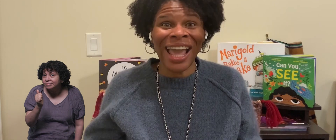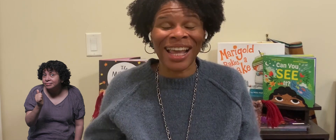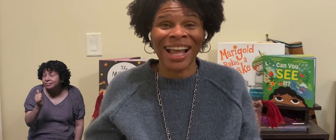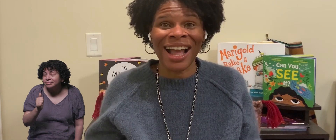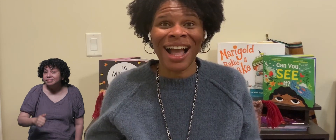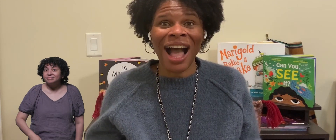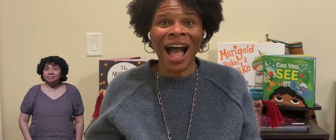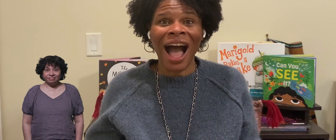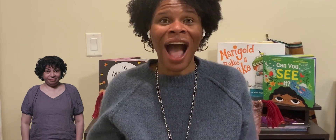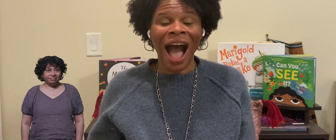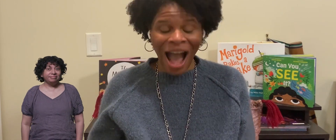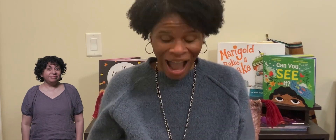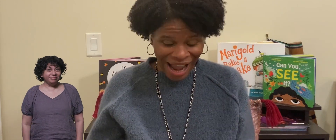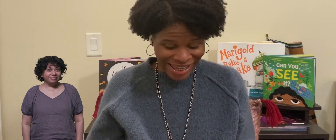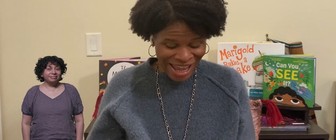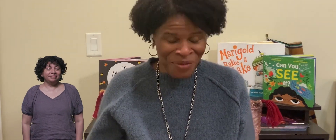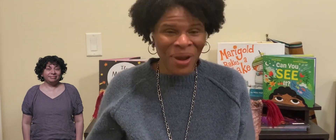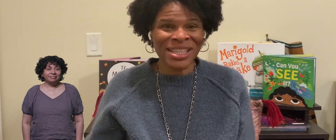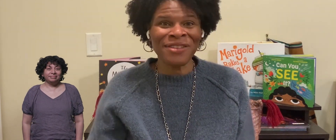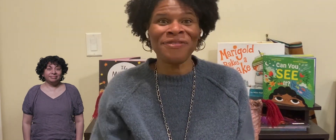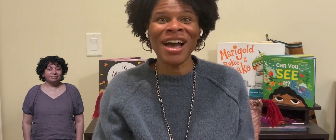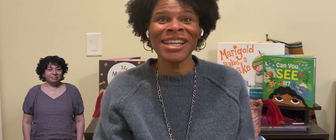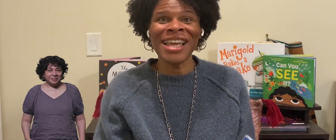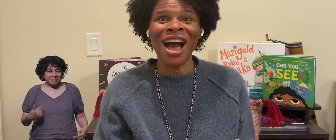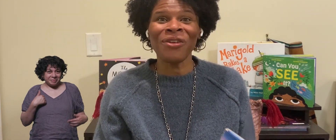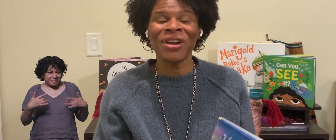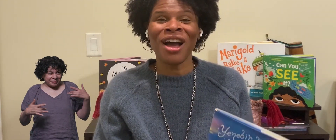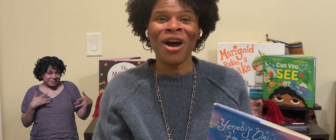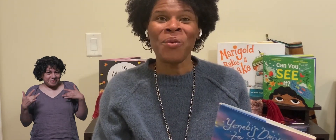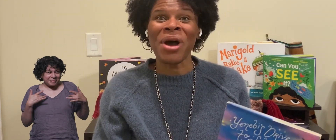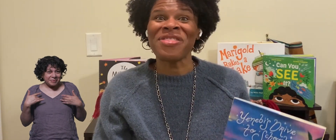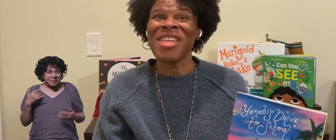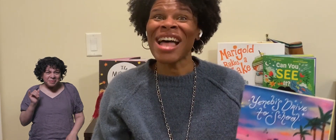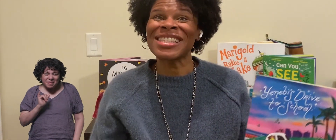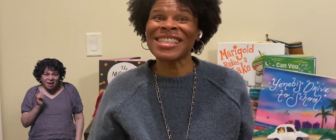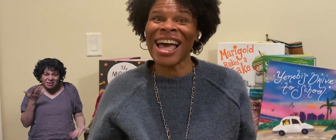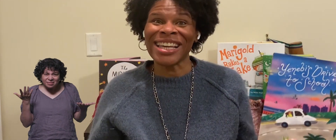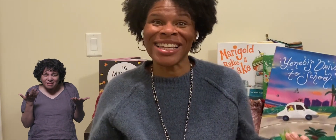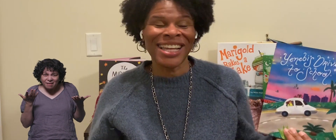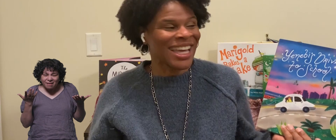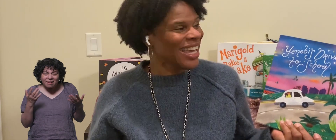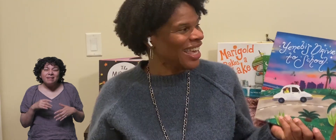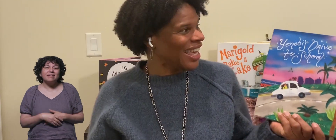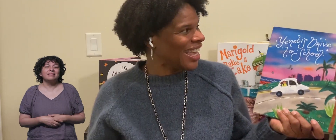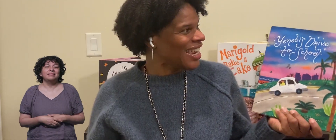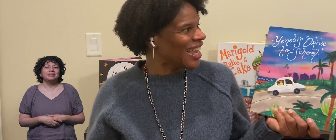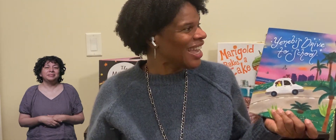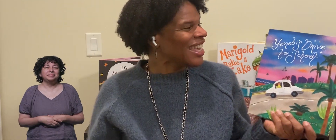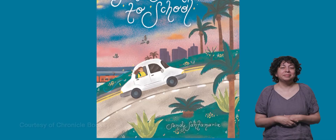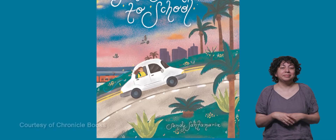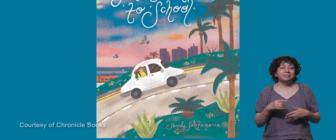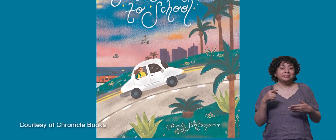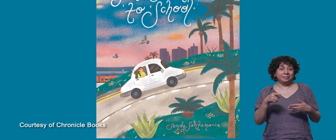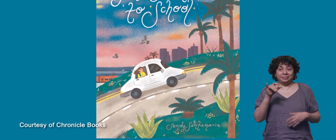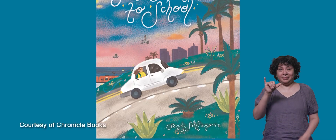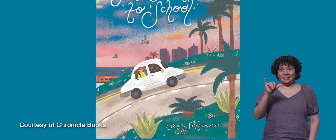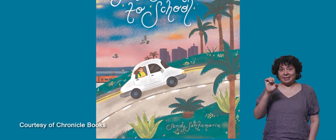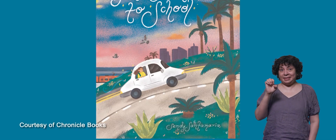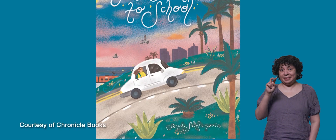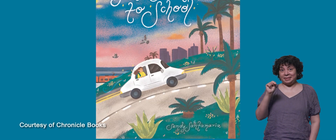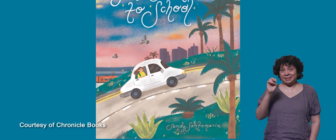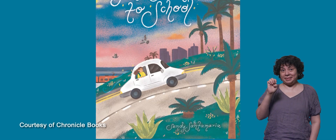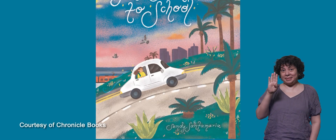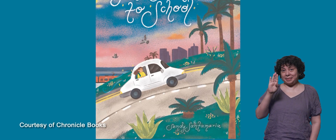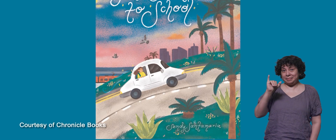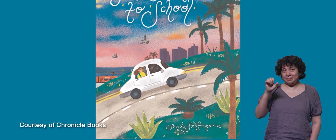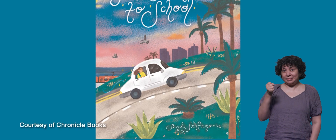single day. I can't wait to find out what that's like in Yenebi's Drive